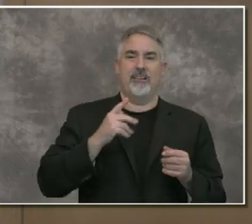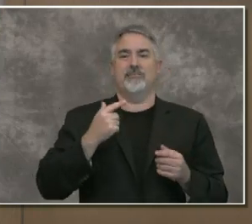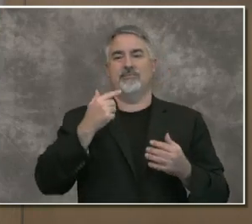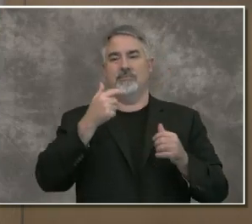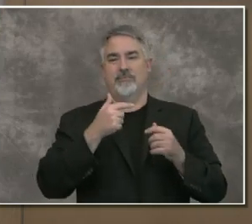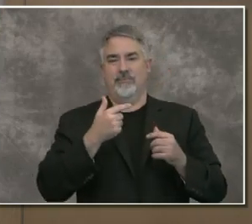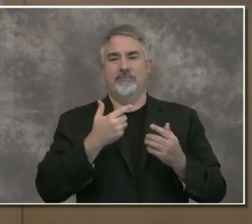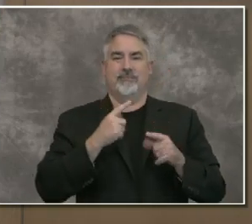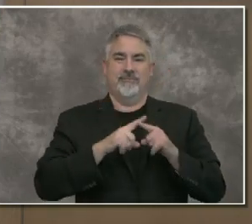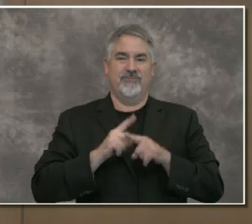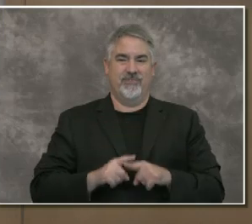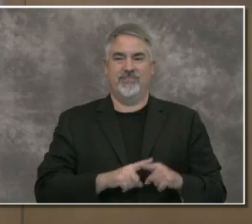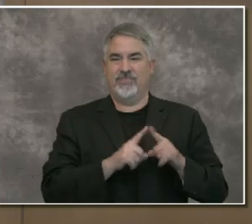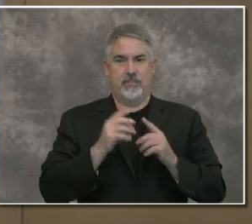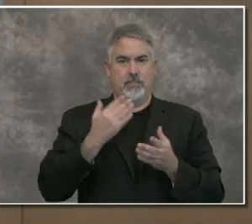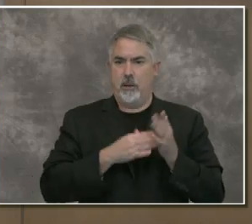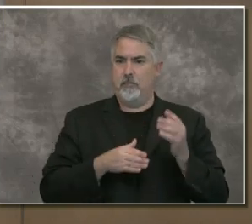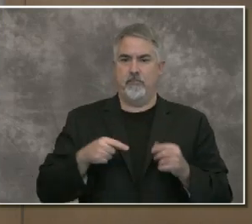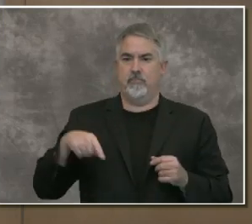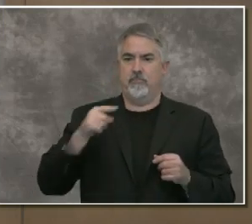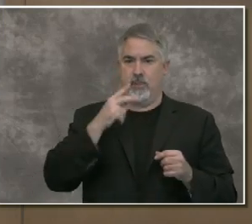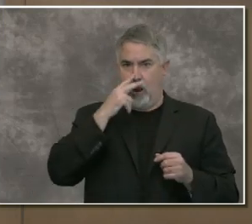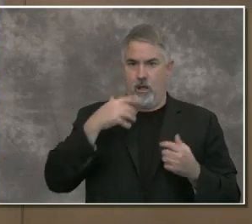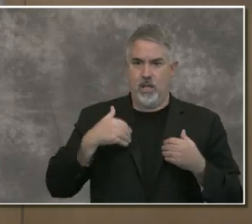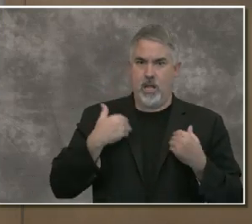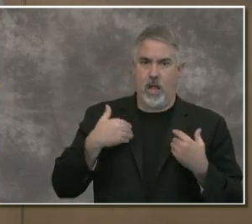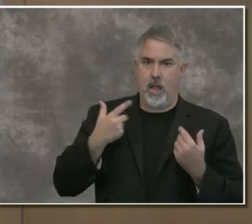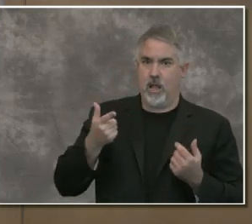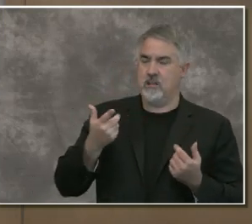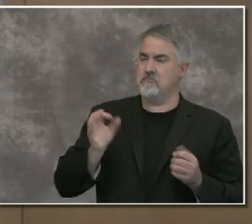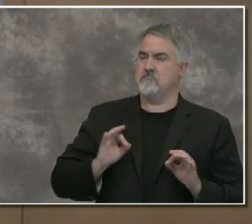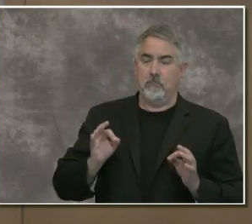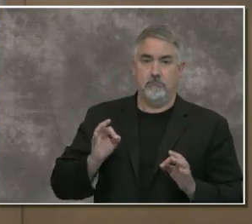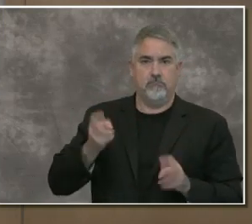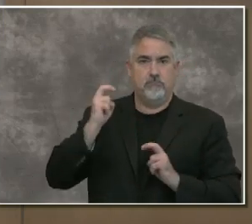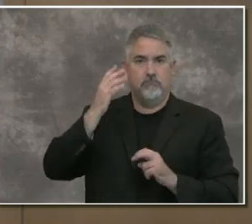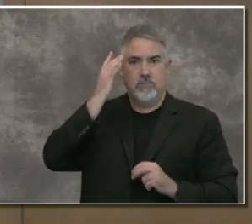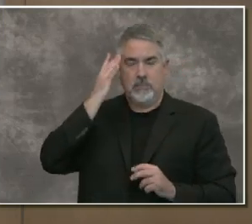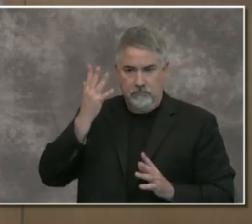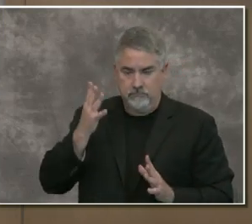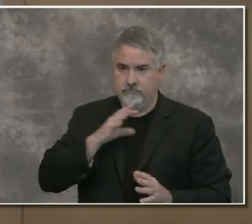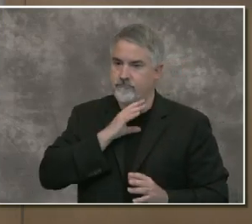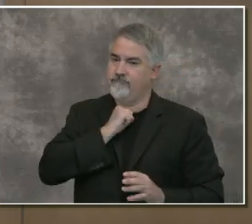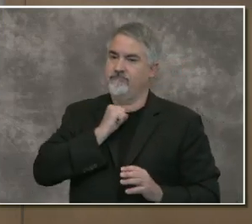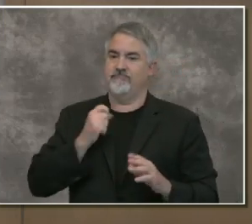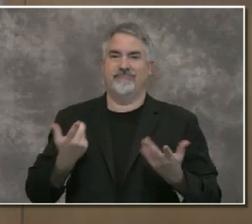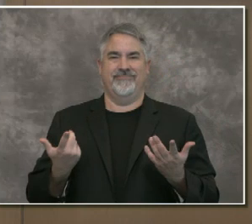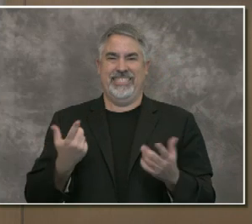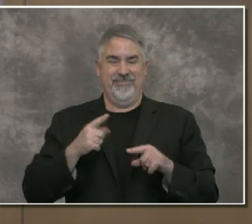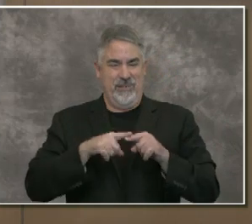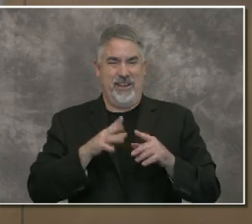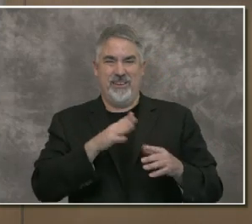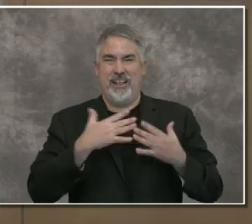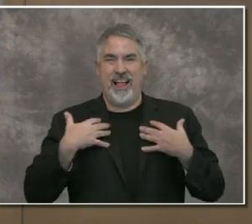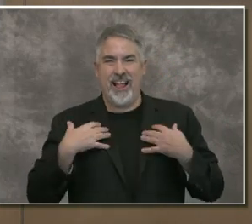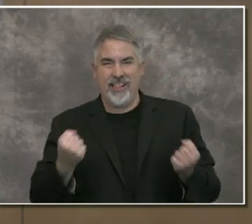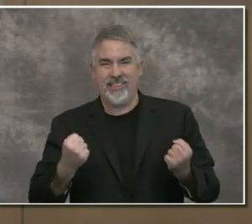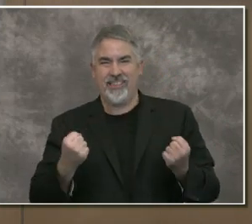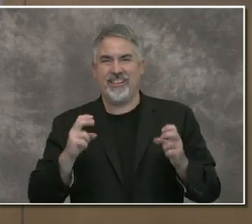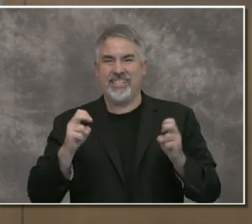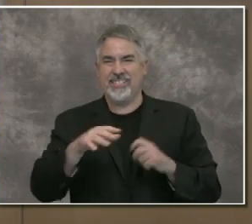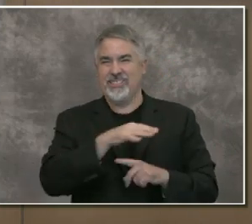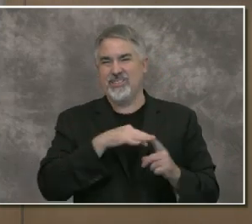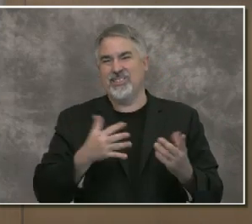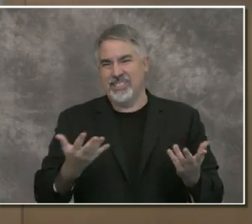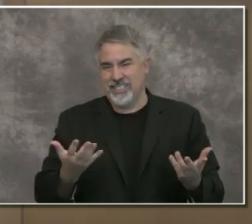And so we've put a significant effort around trying to protect those populations, but we simply don't track the number of testing in that